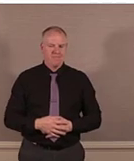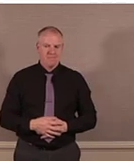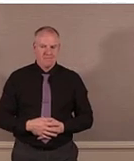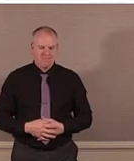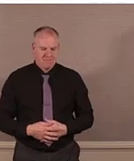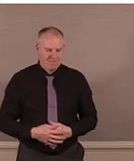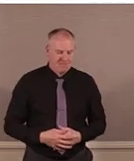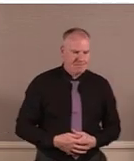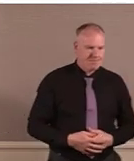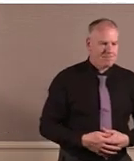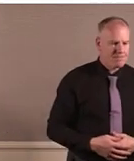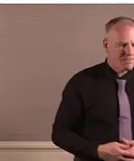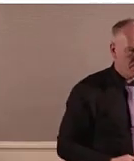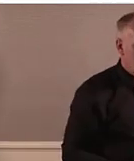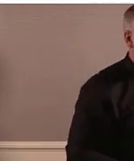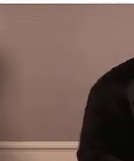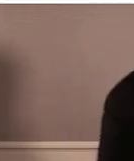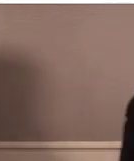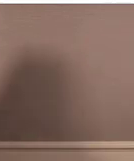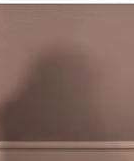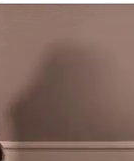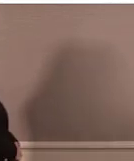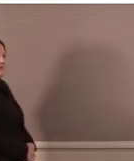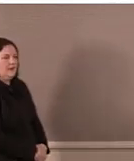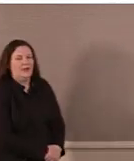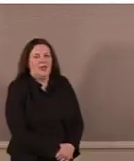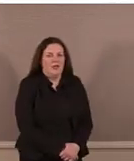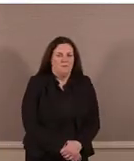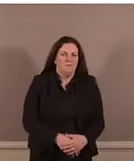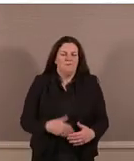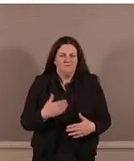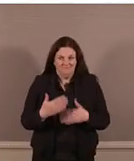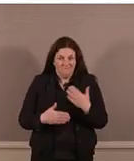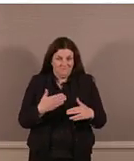Yeah, absolutely. Just moving on to the next slide there.